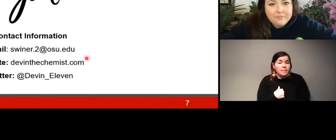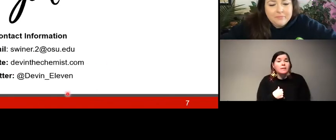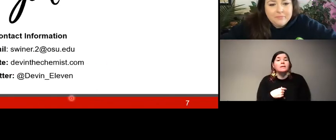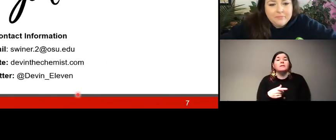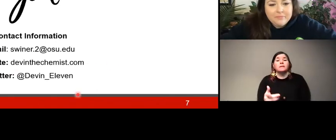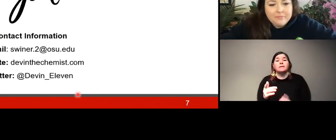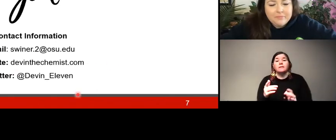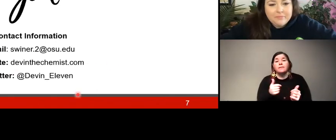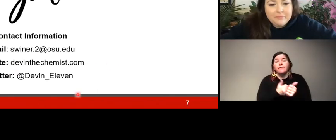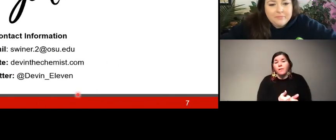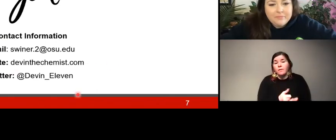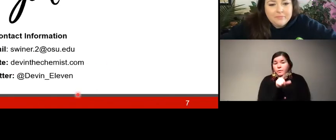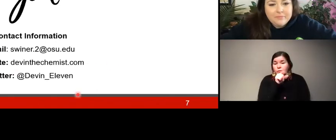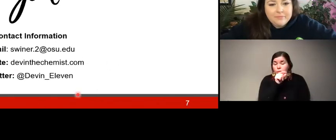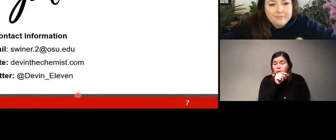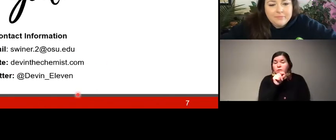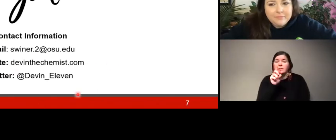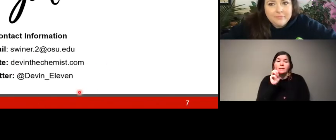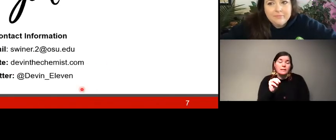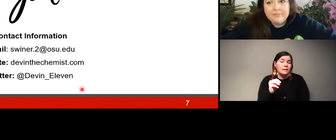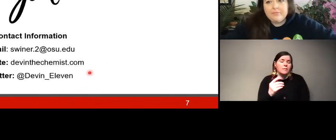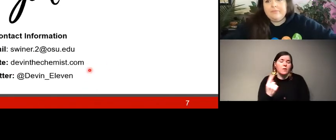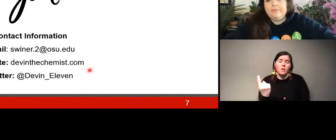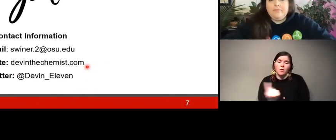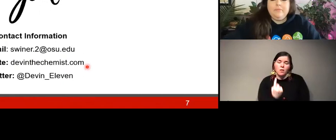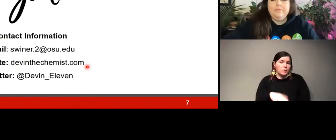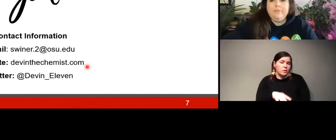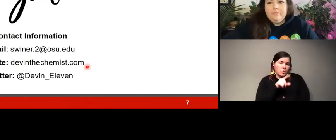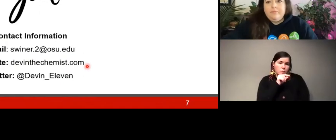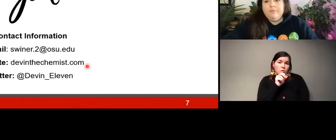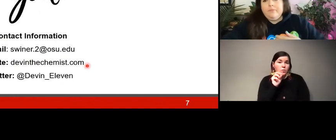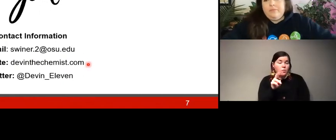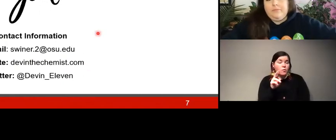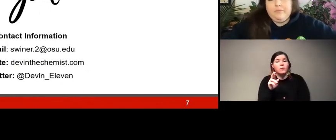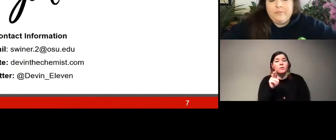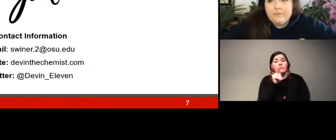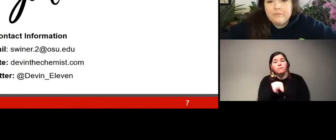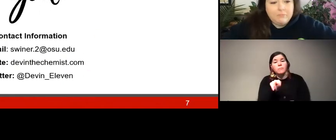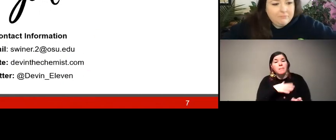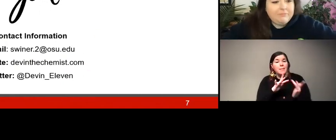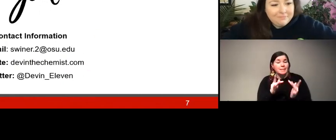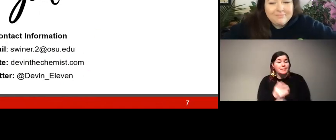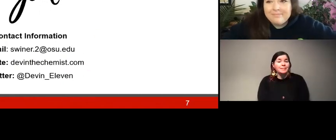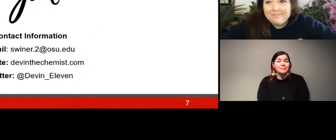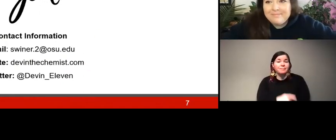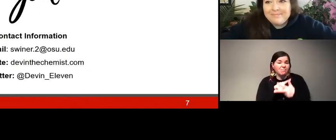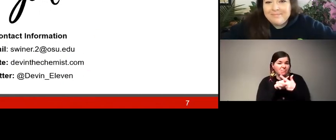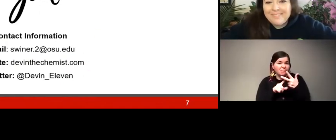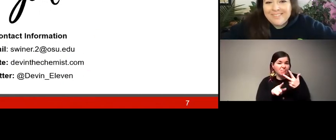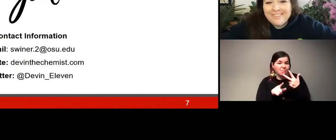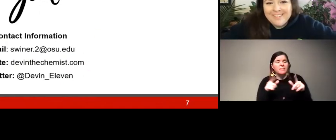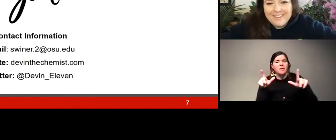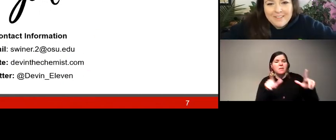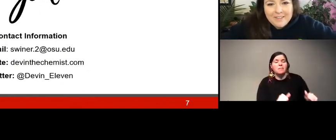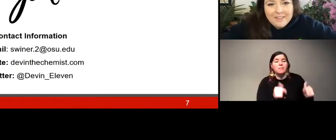can follow me on Twitter and shoot me a DM. I'm always on Twitter. Or you can check out my website. So with that, I'll stop sharing my